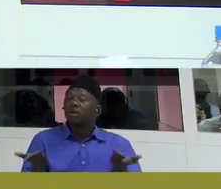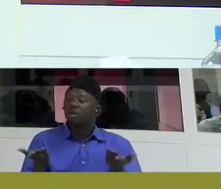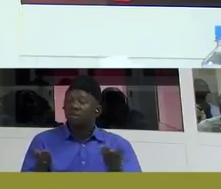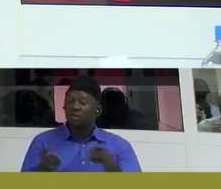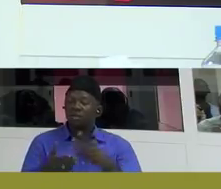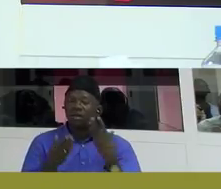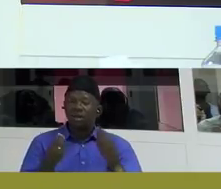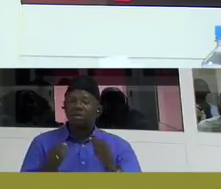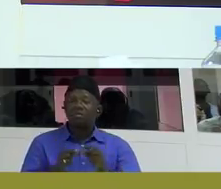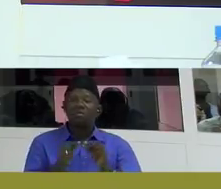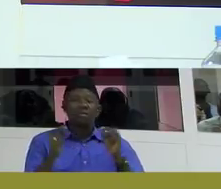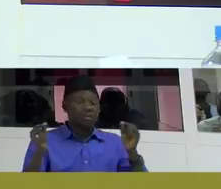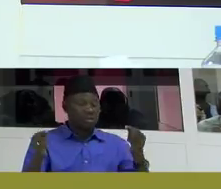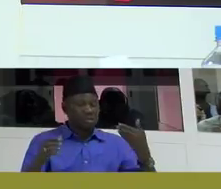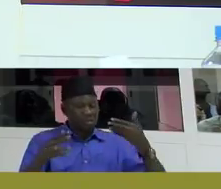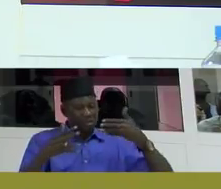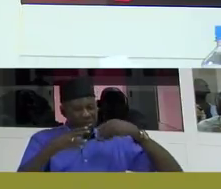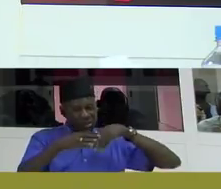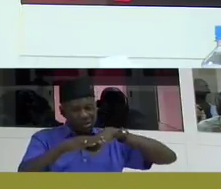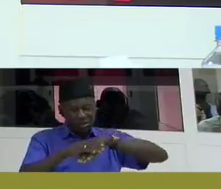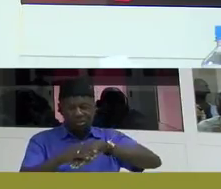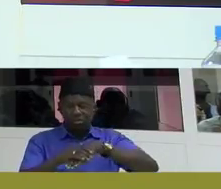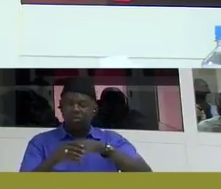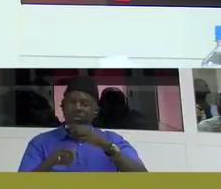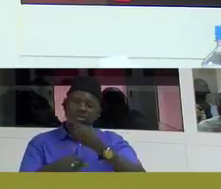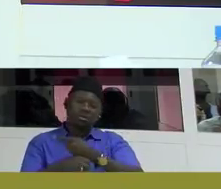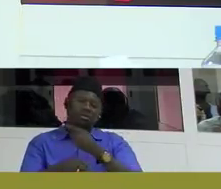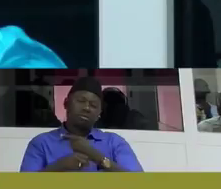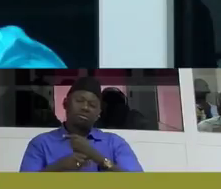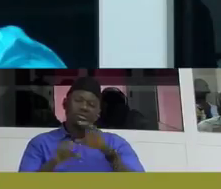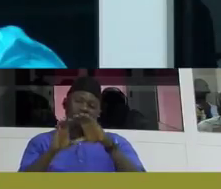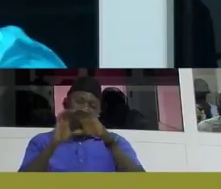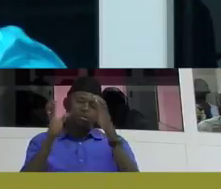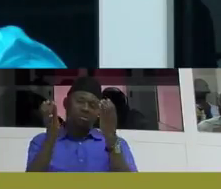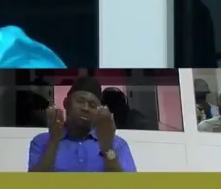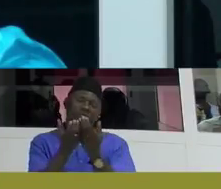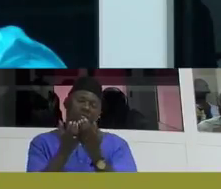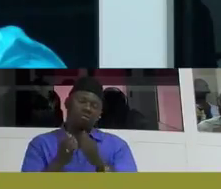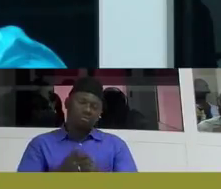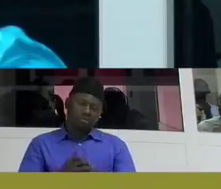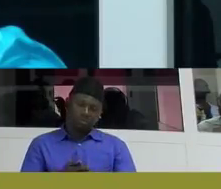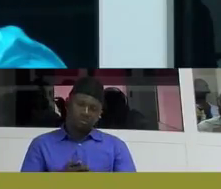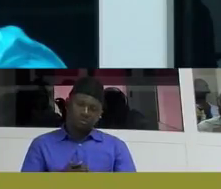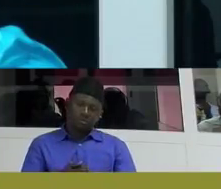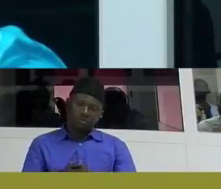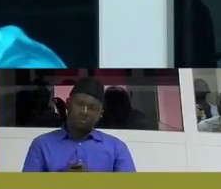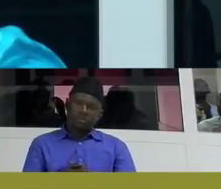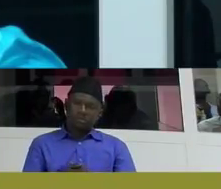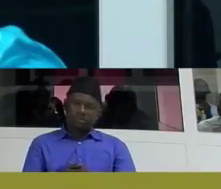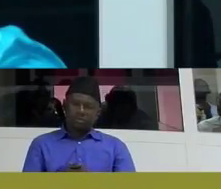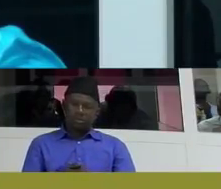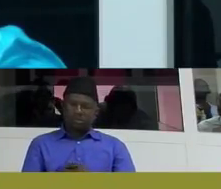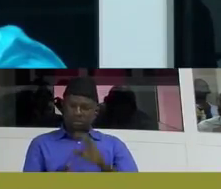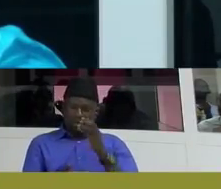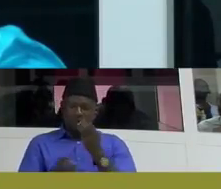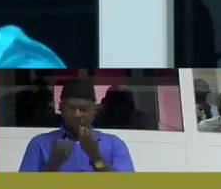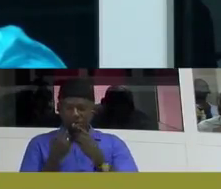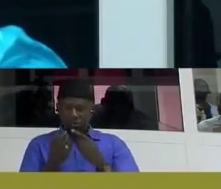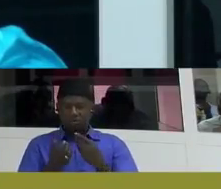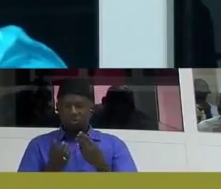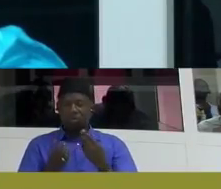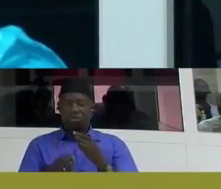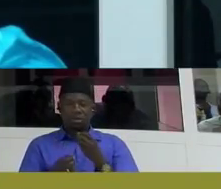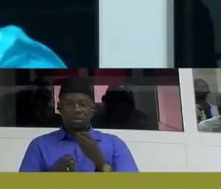it's reaching into Gambian community. Could you tell us about that, where it originated and how far it has